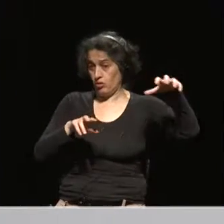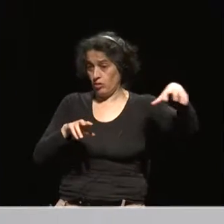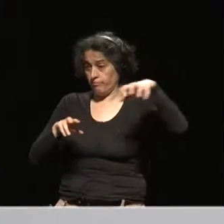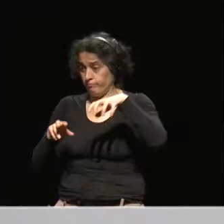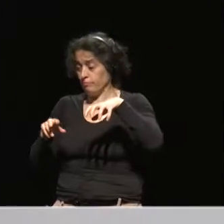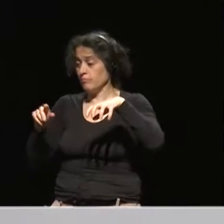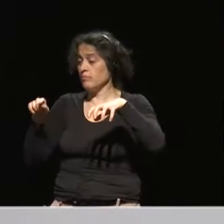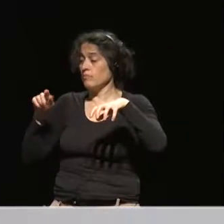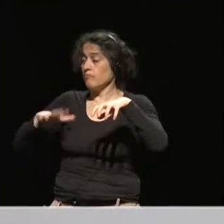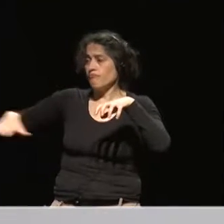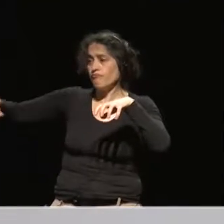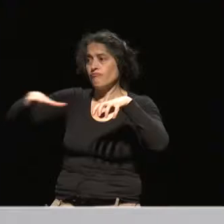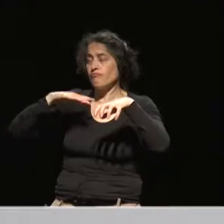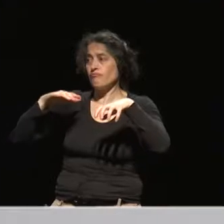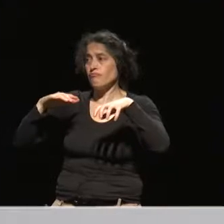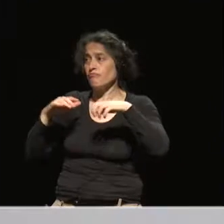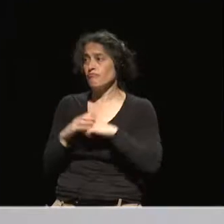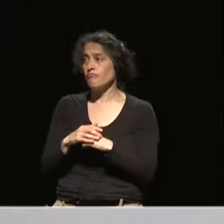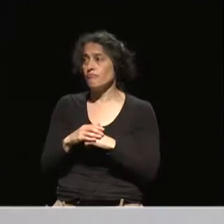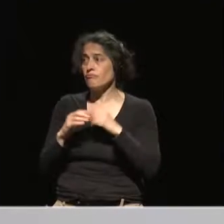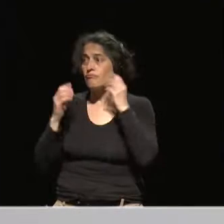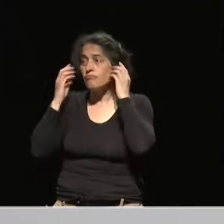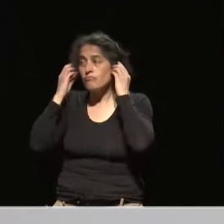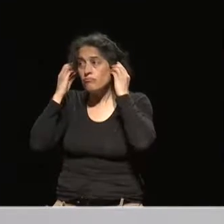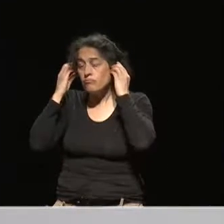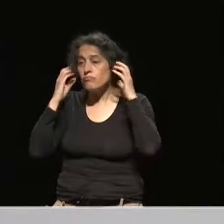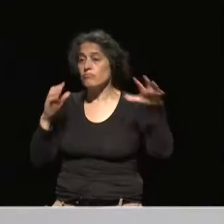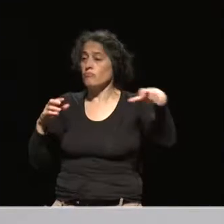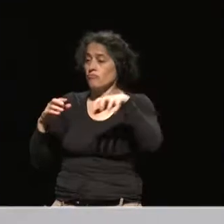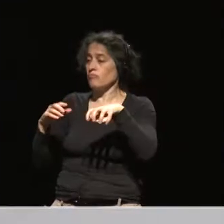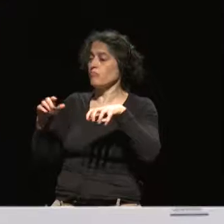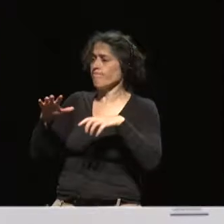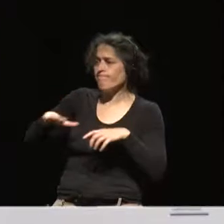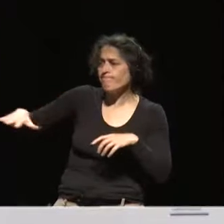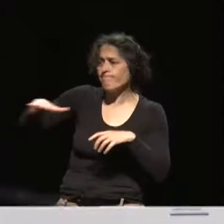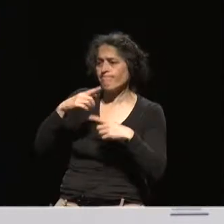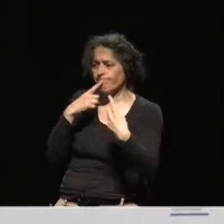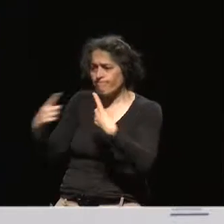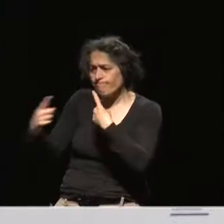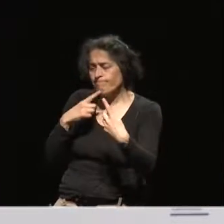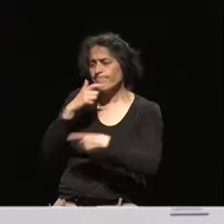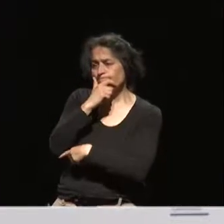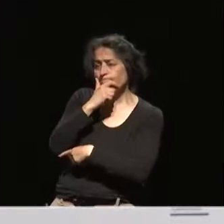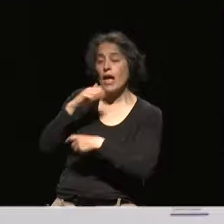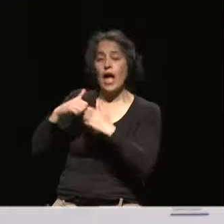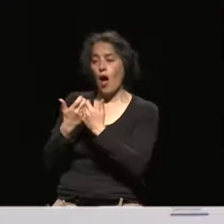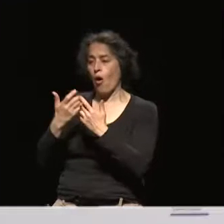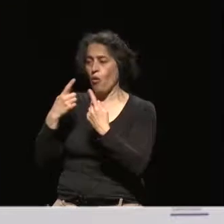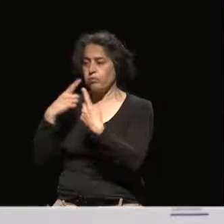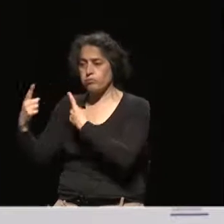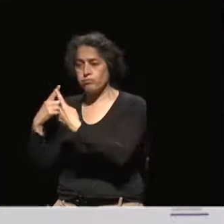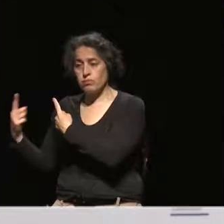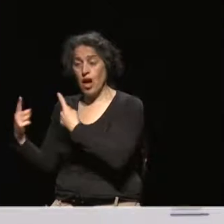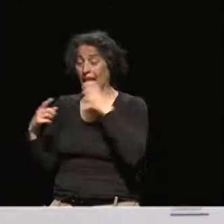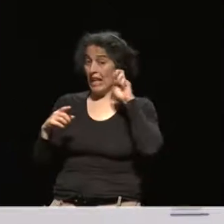to impose the fact that civil society be involved in the Cotonou Agreement, because those on the other side of the table didn't share